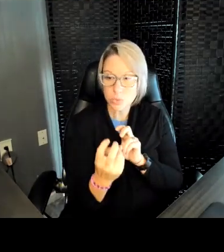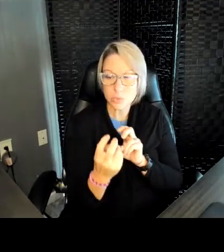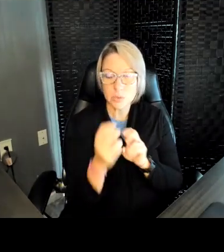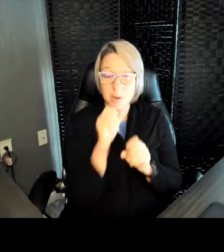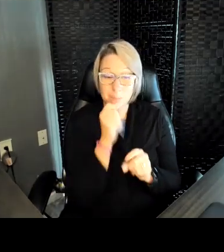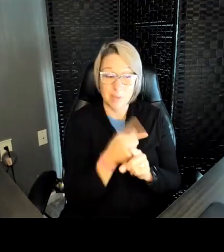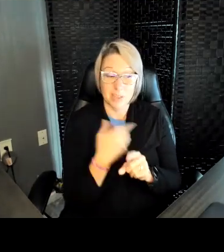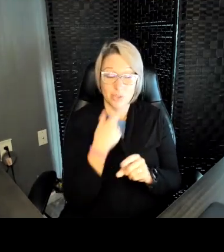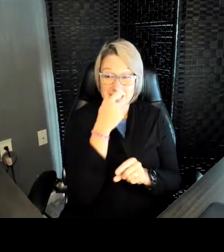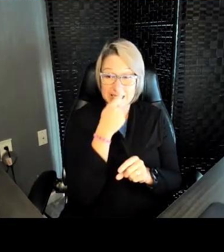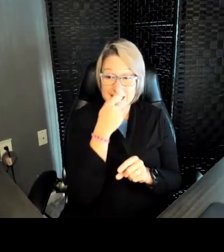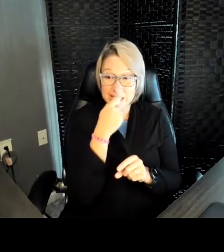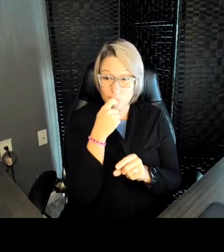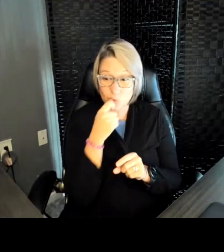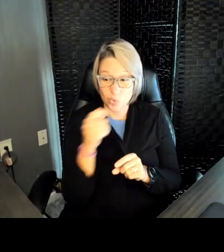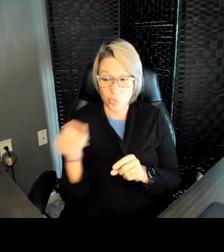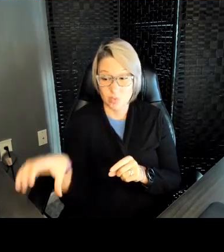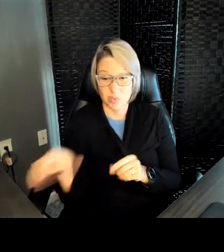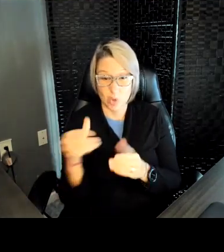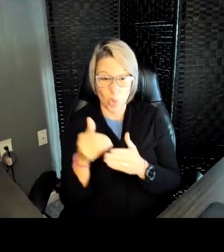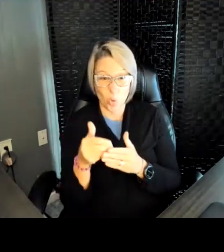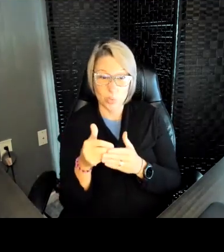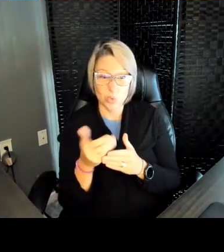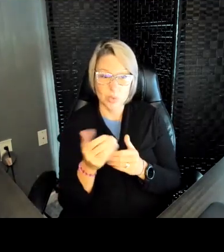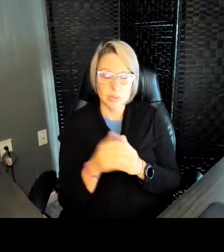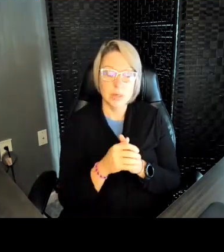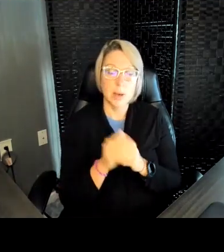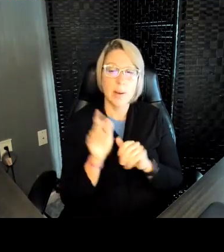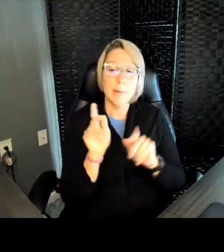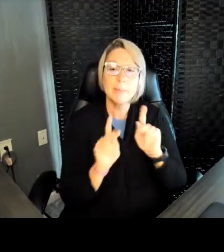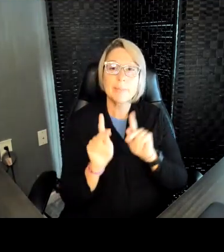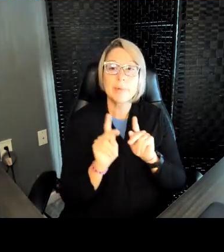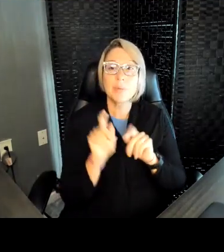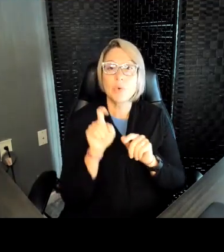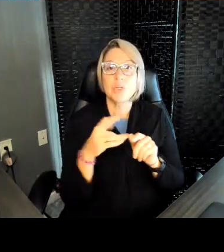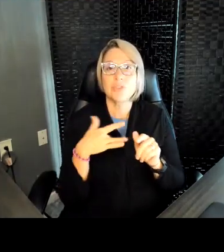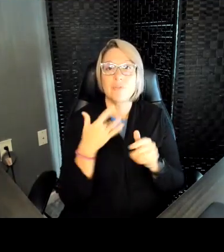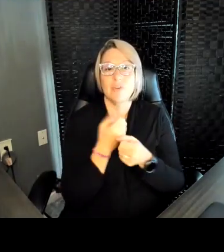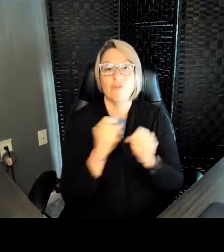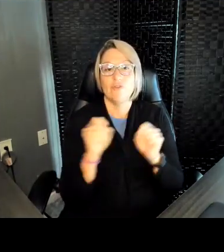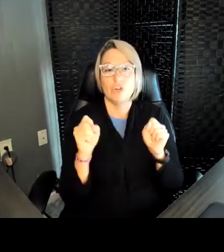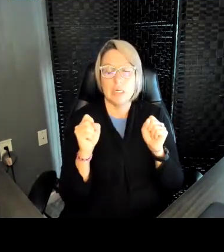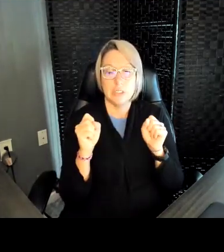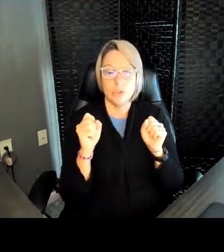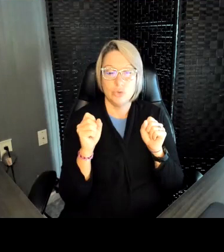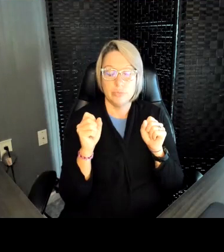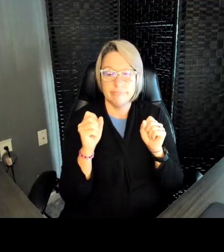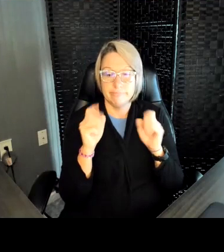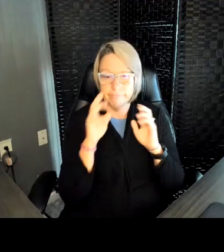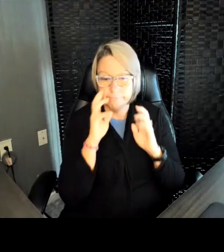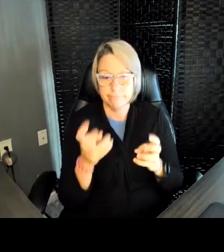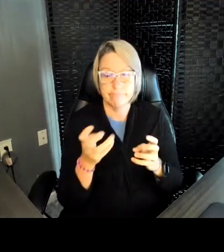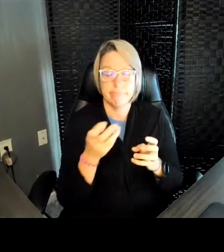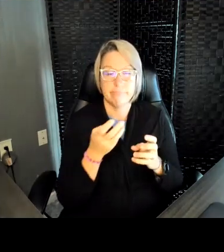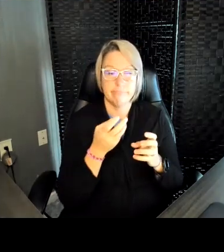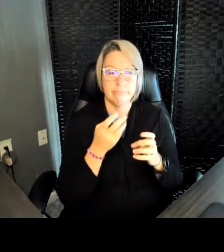around, believe it or not, little details like that. People need to feel free to express emotion. It's catastrophic to hear that